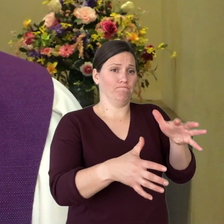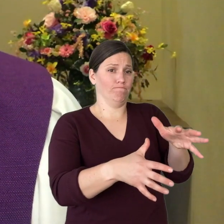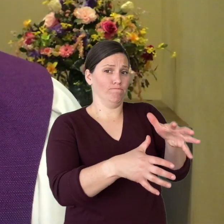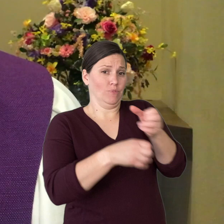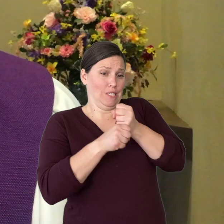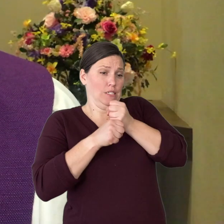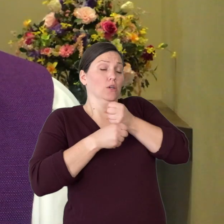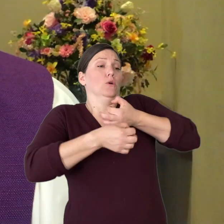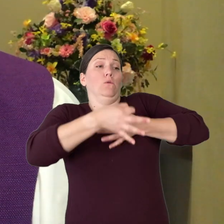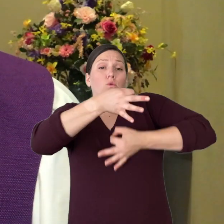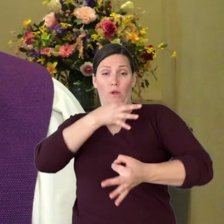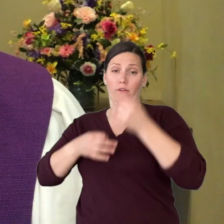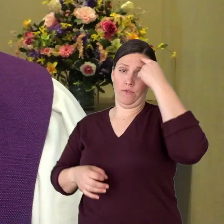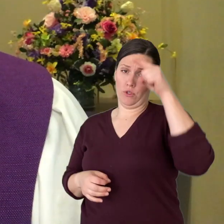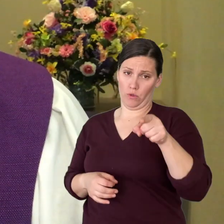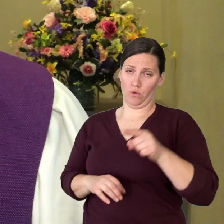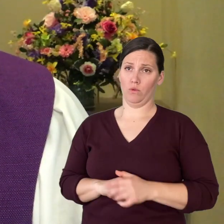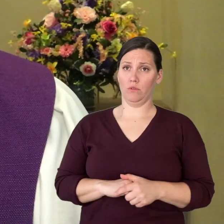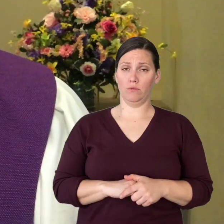behalf and for your sin.